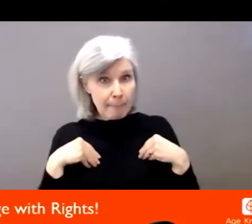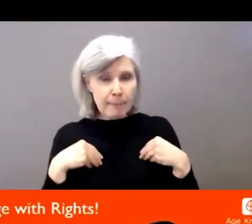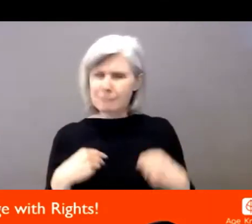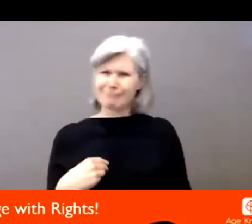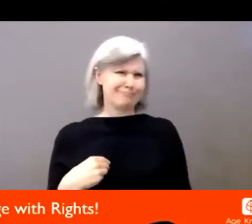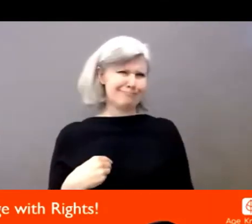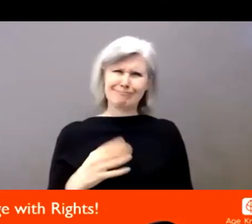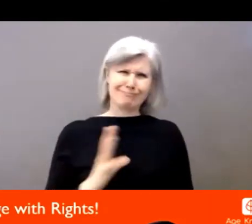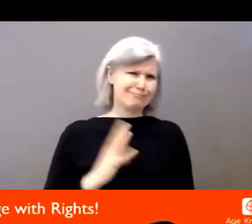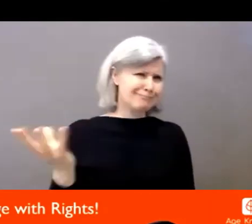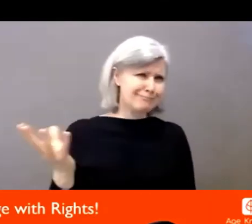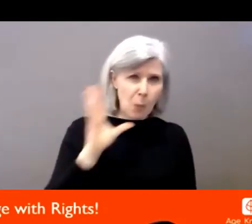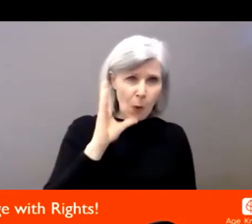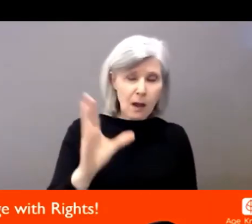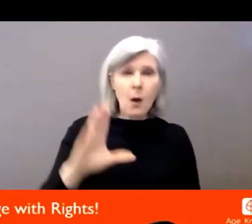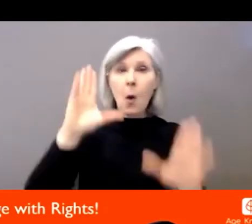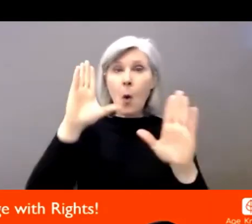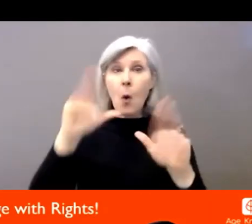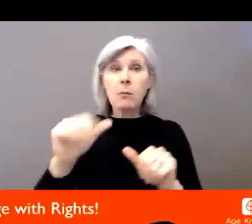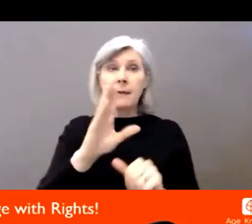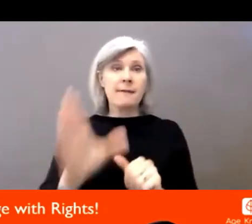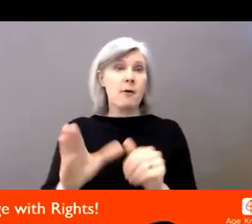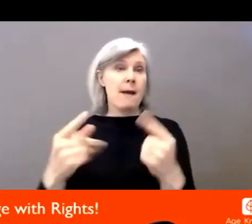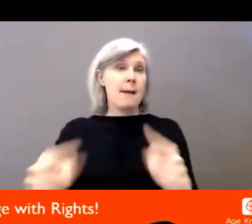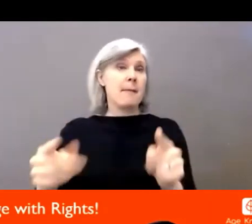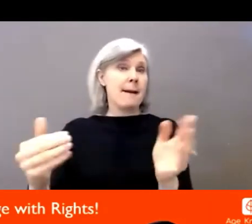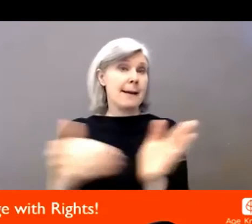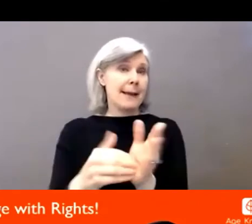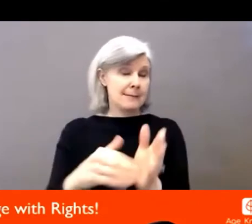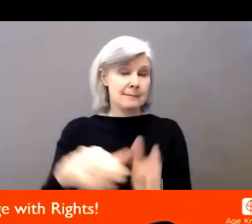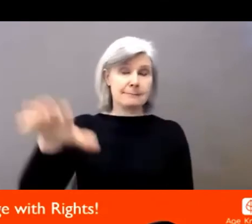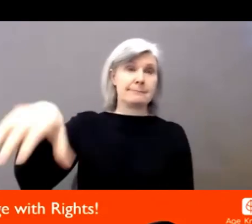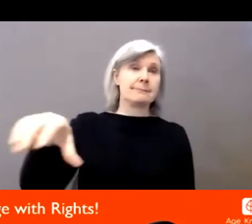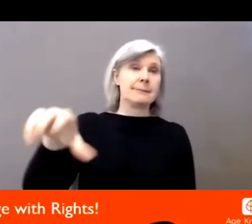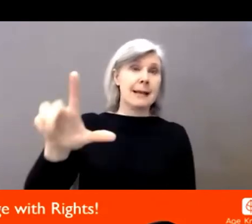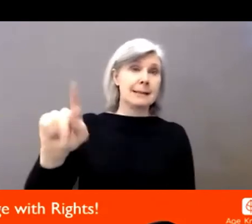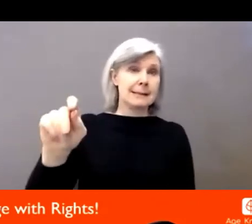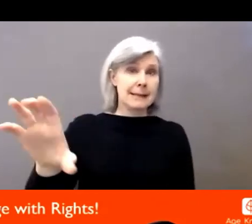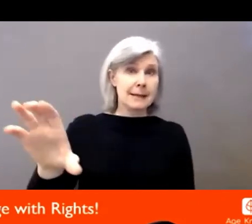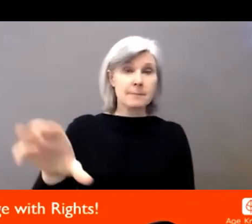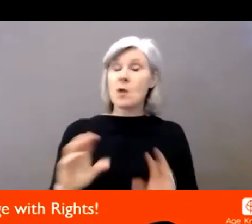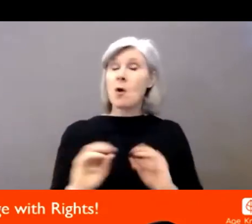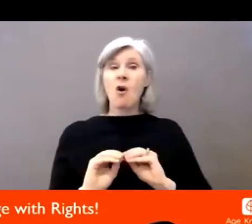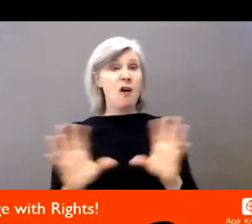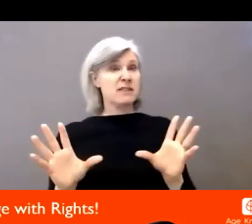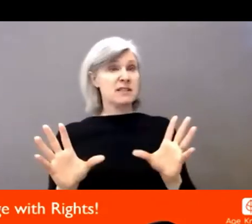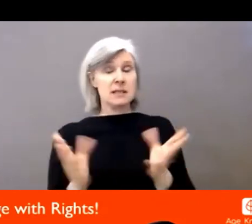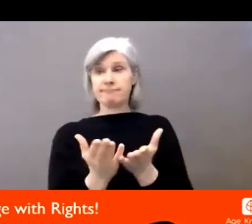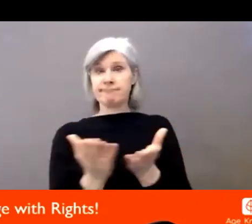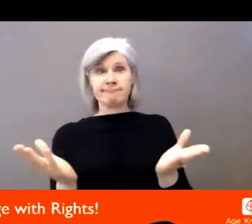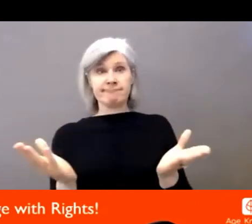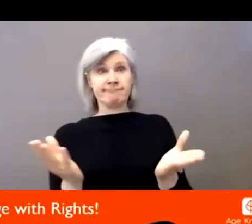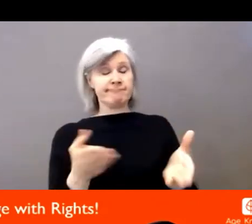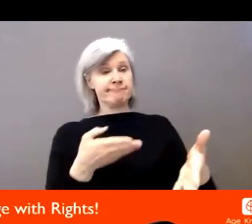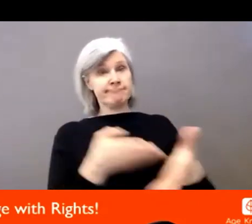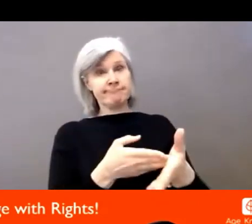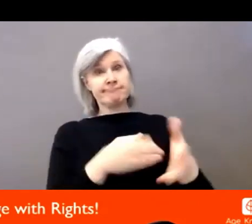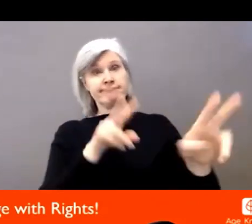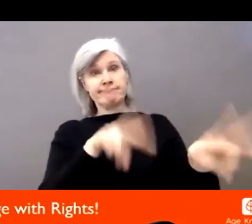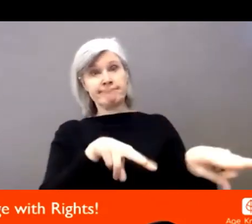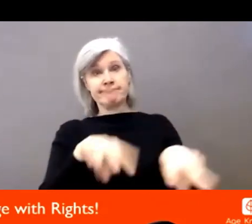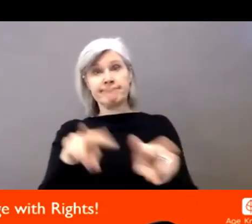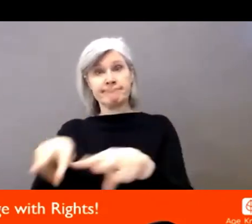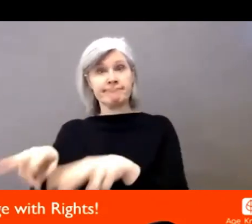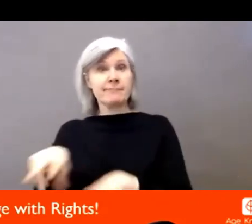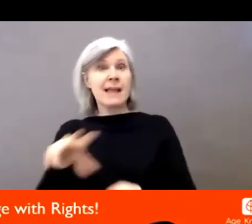have set out a clear answer. Ageism and age discrimination in all its ugly and vicious forms